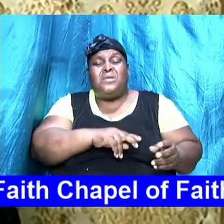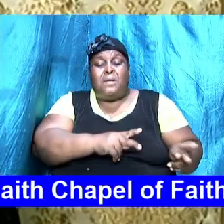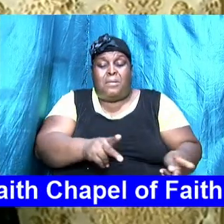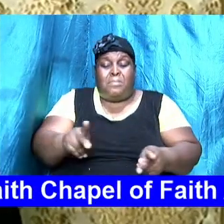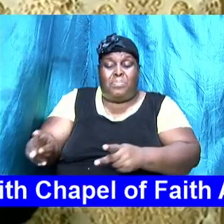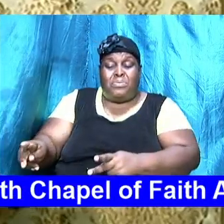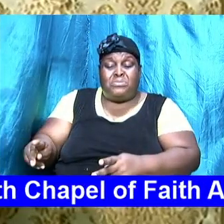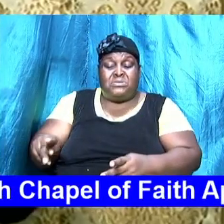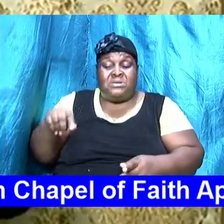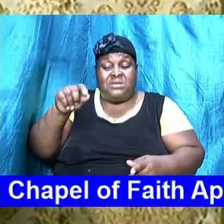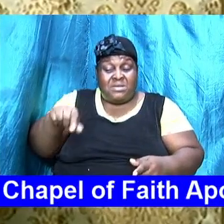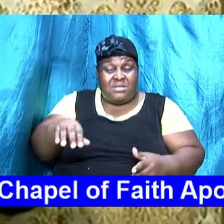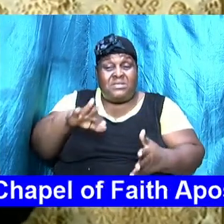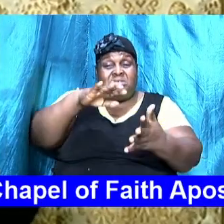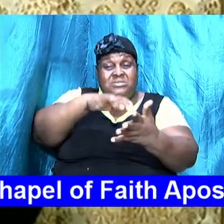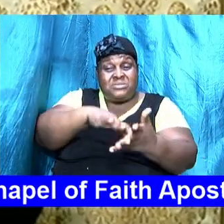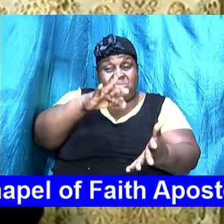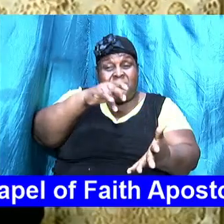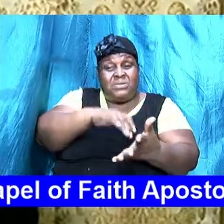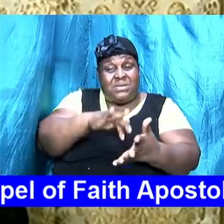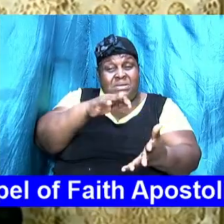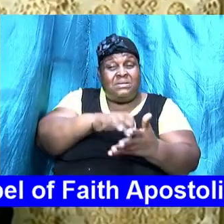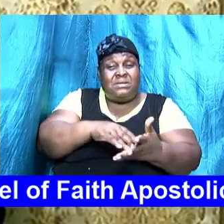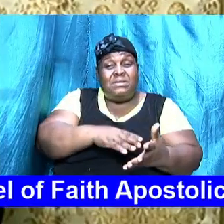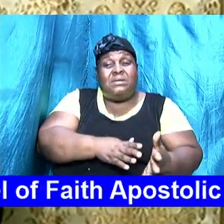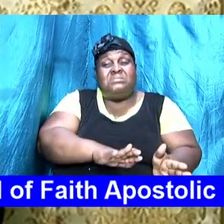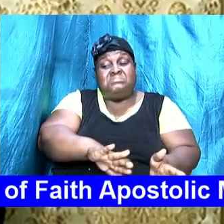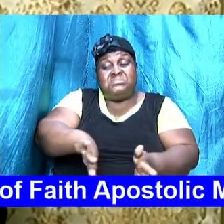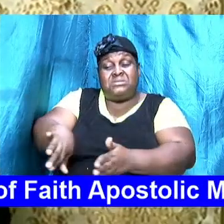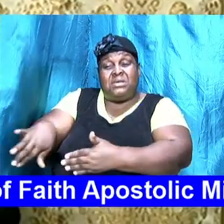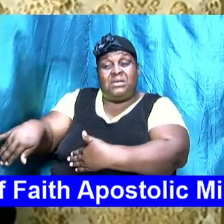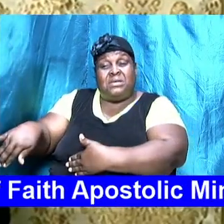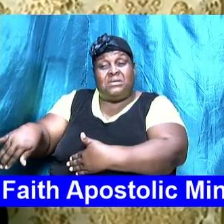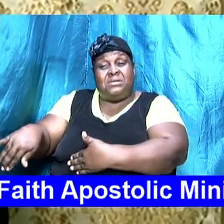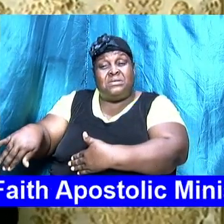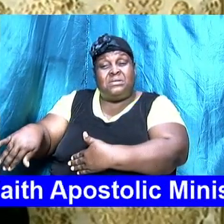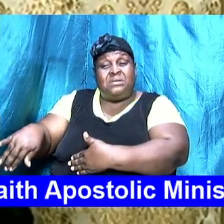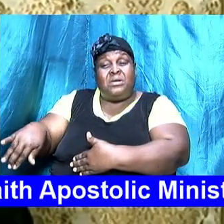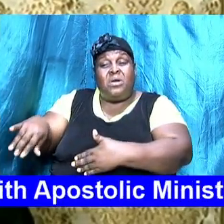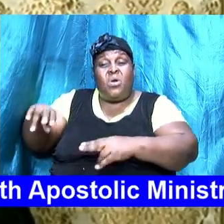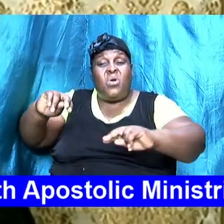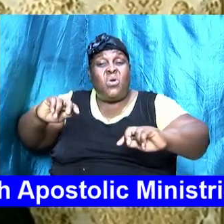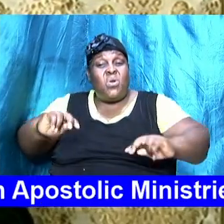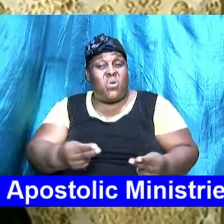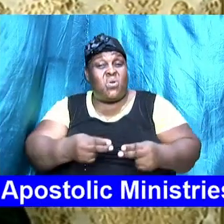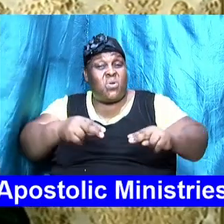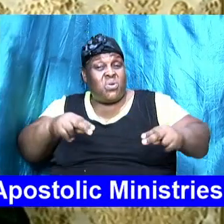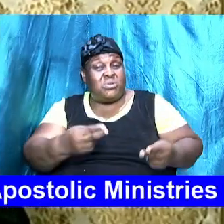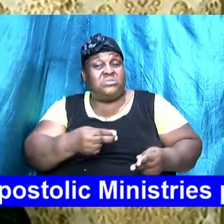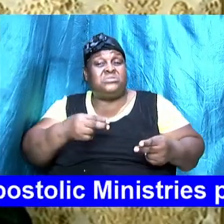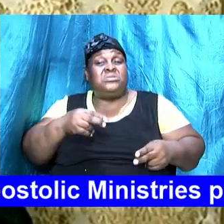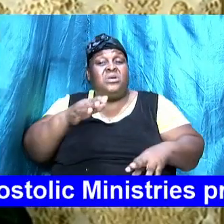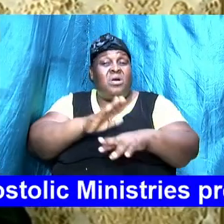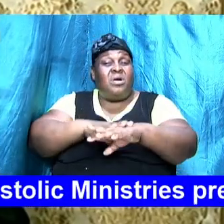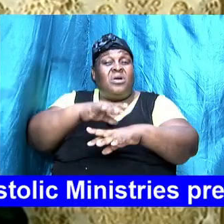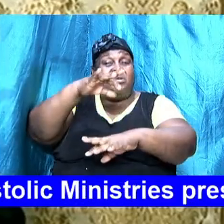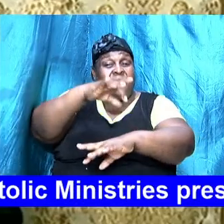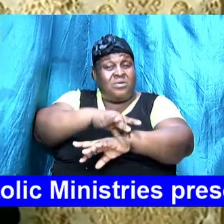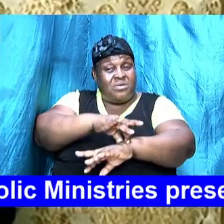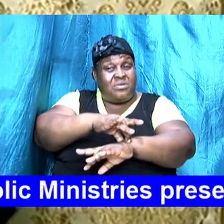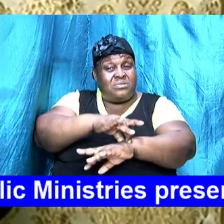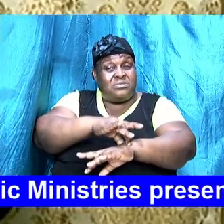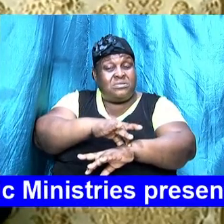hurt. Hurt here and possibly hurt to come. I charge